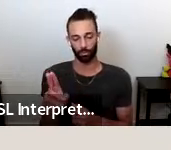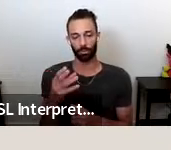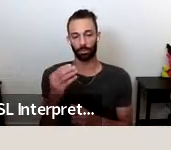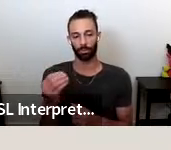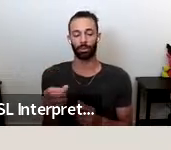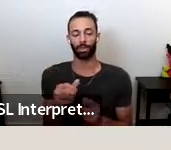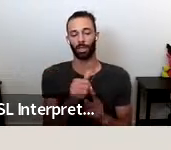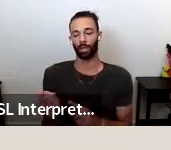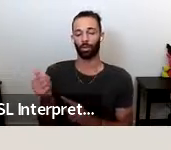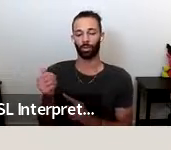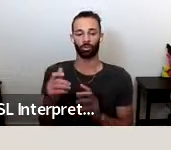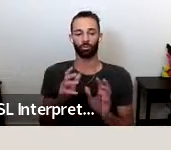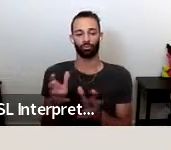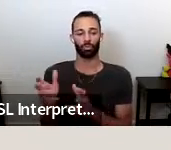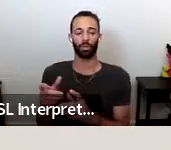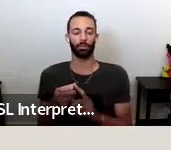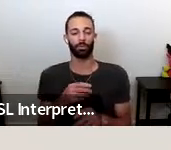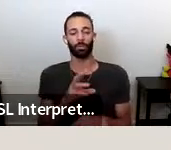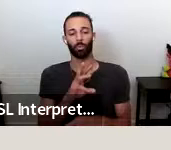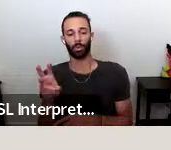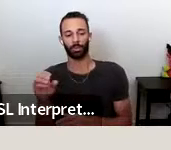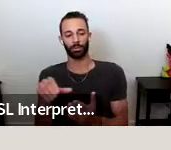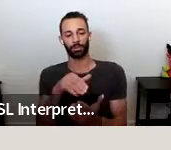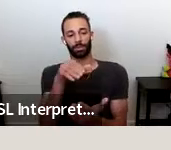tribes from Western and Central Africa.